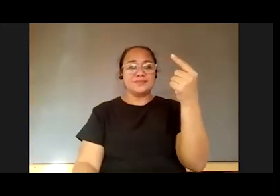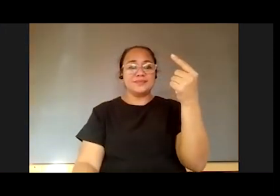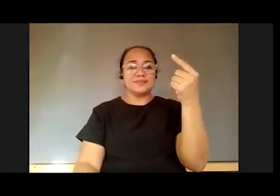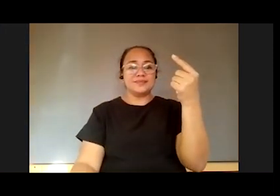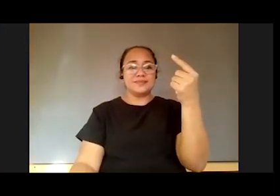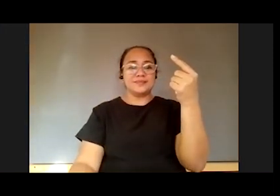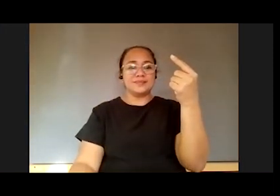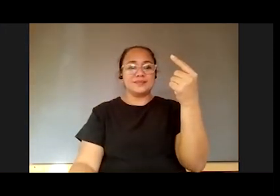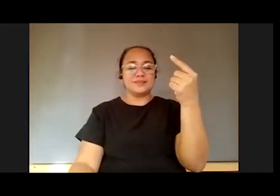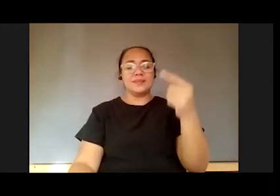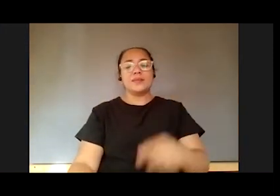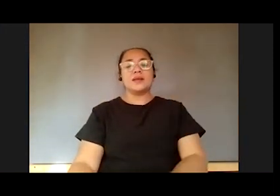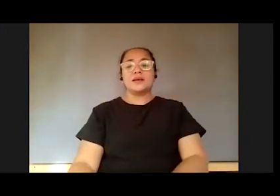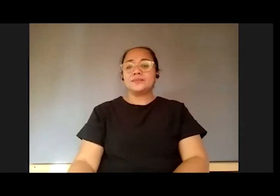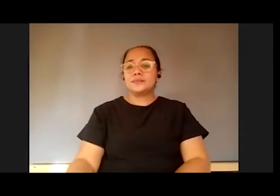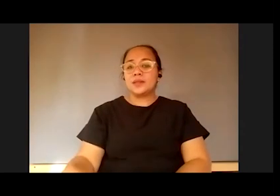Ray